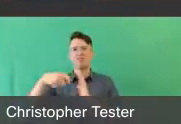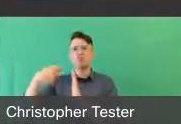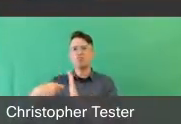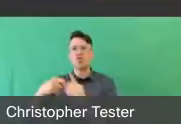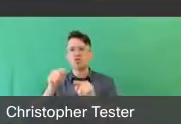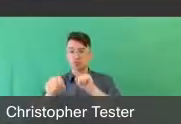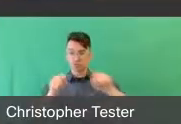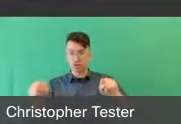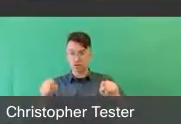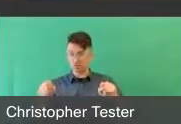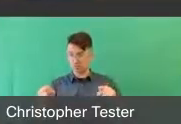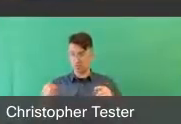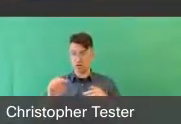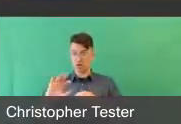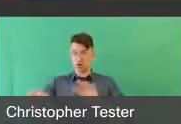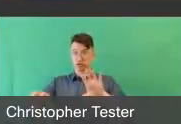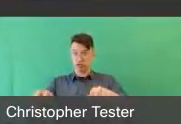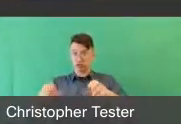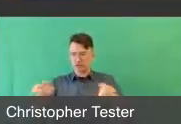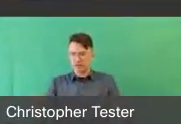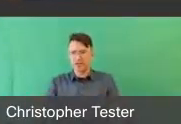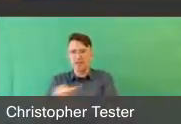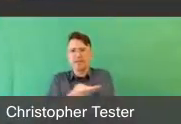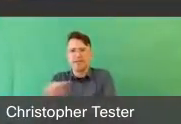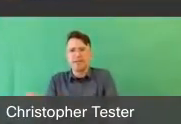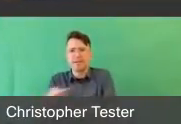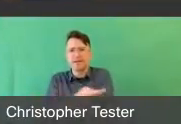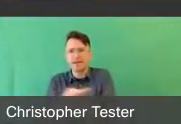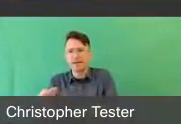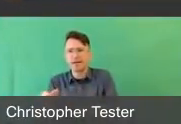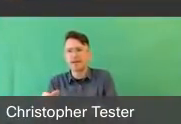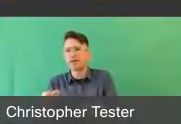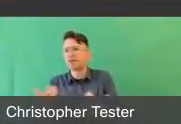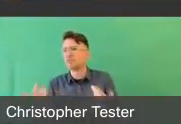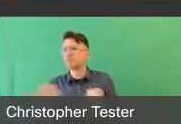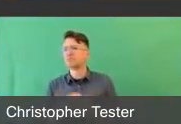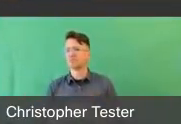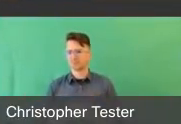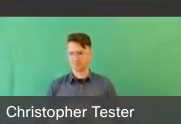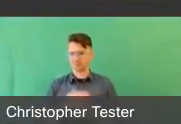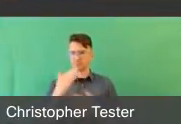America, where we've talked about what young people